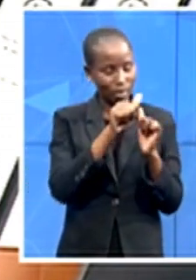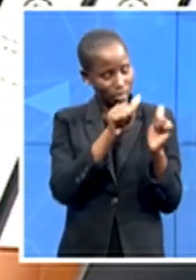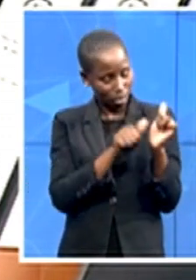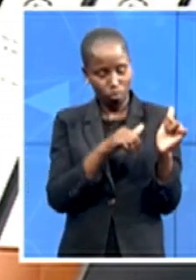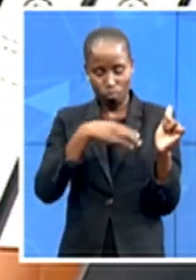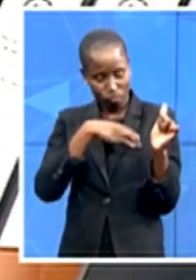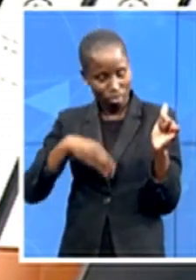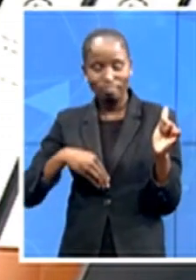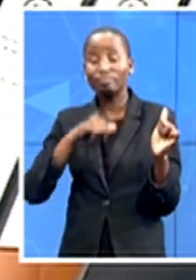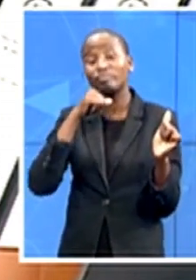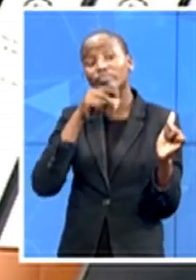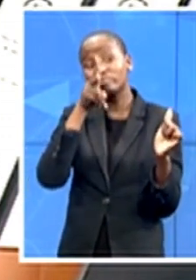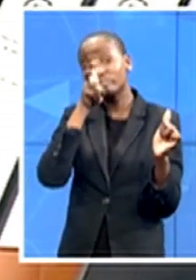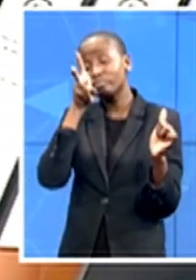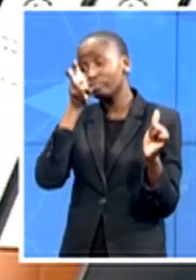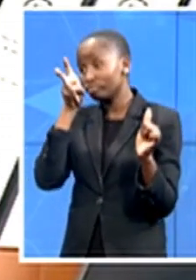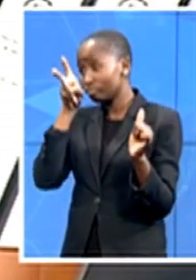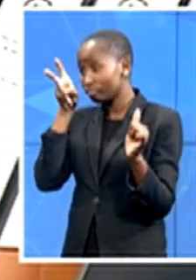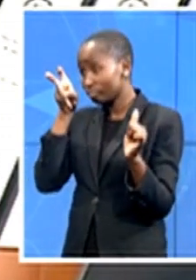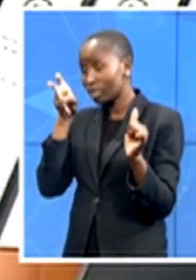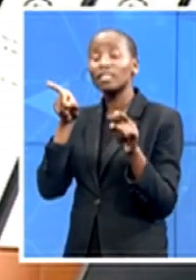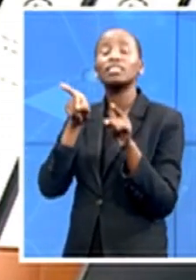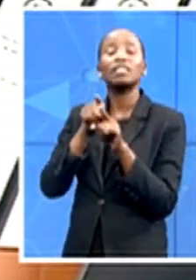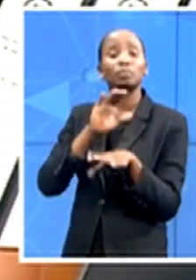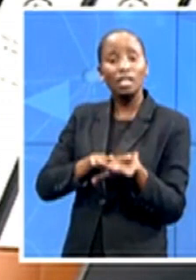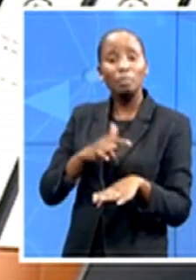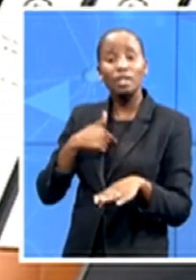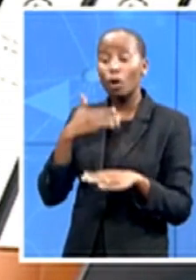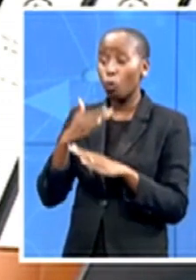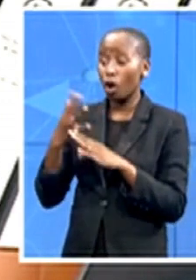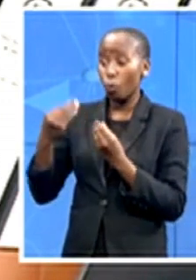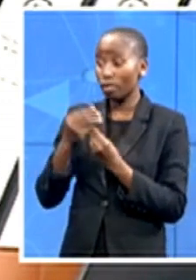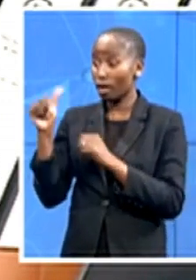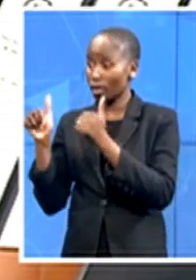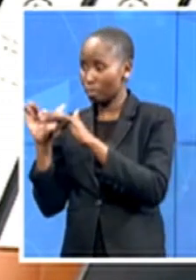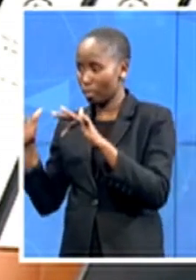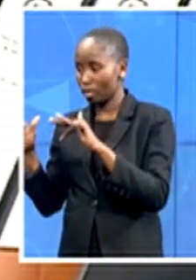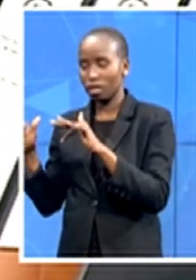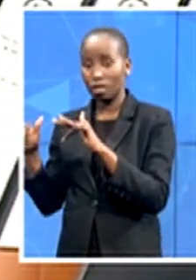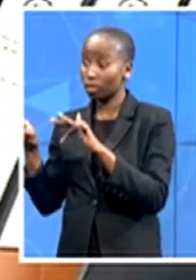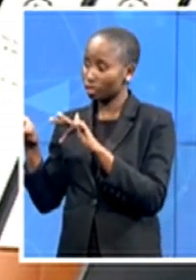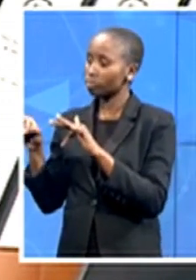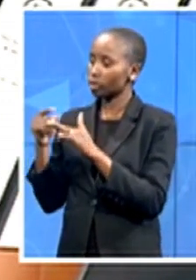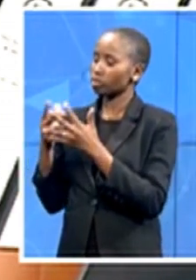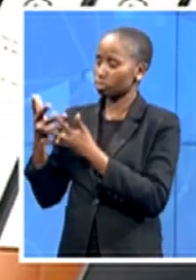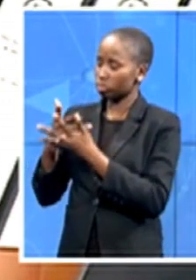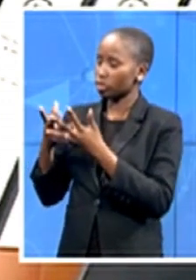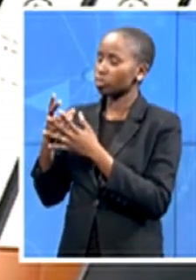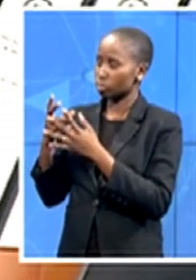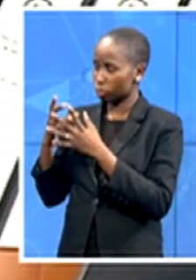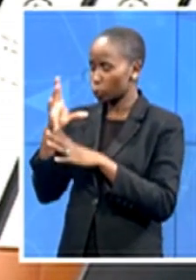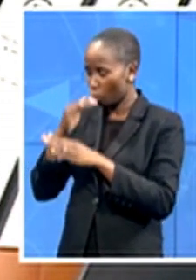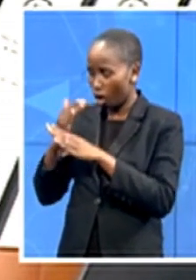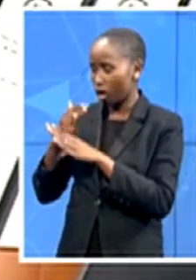others through the democratic process to shift the balance of forces, and why ultimately